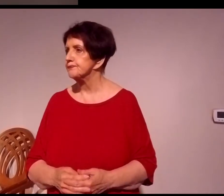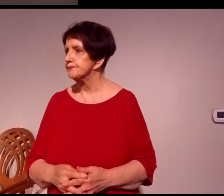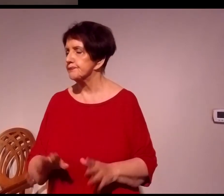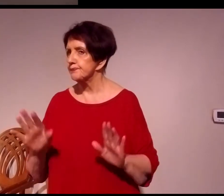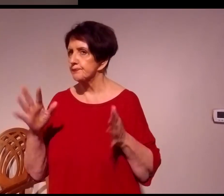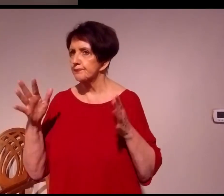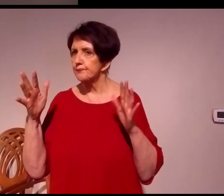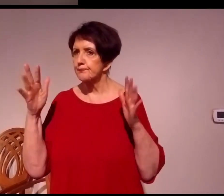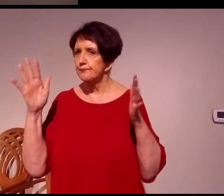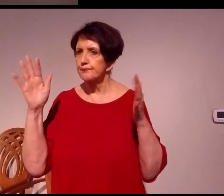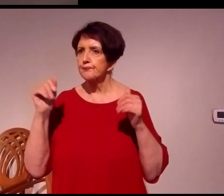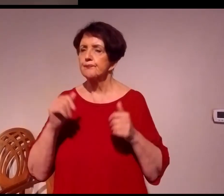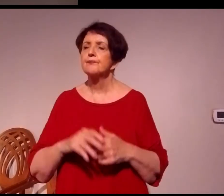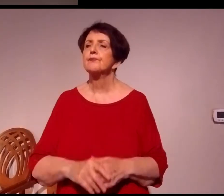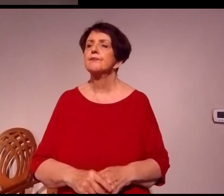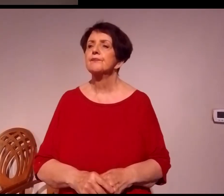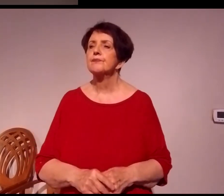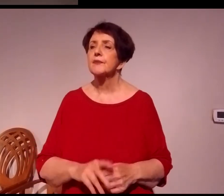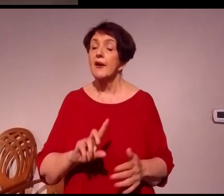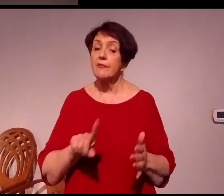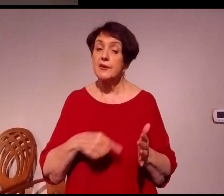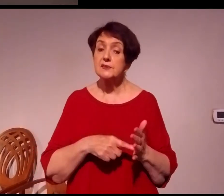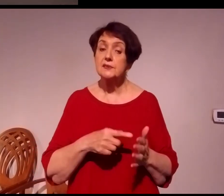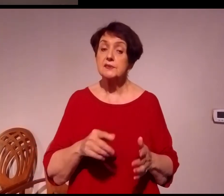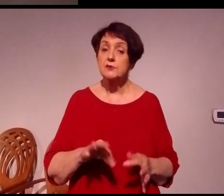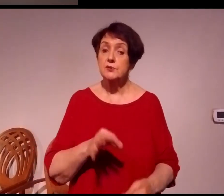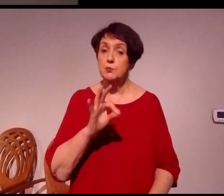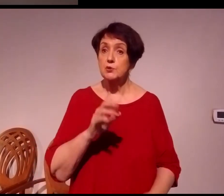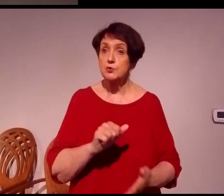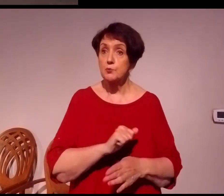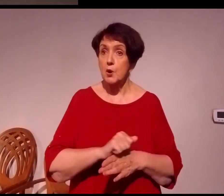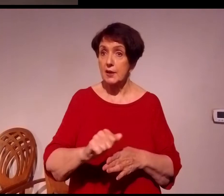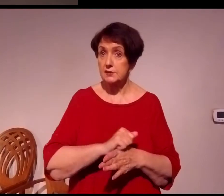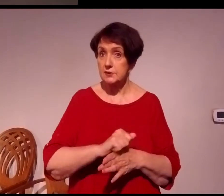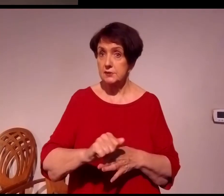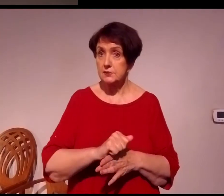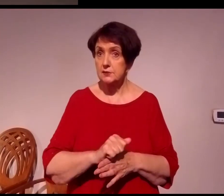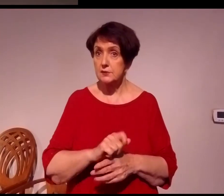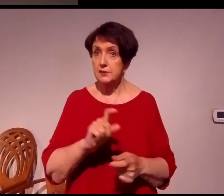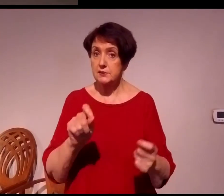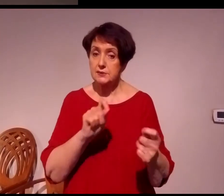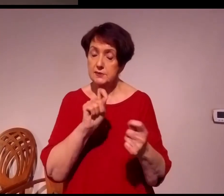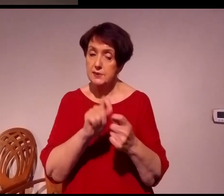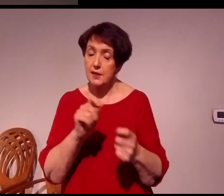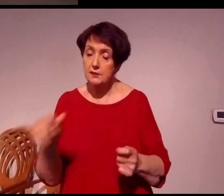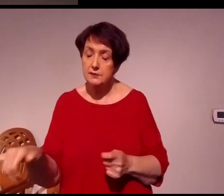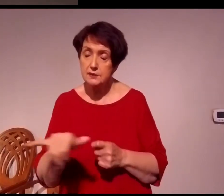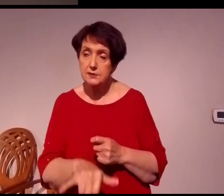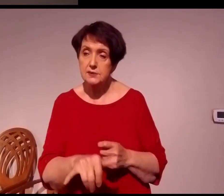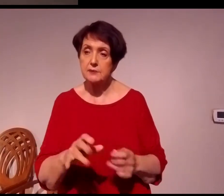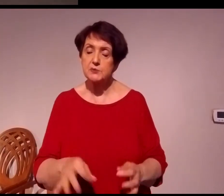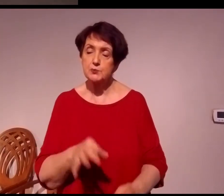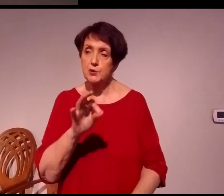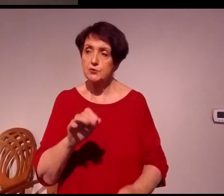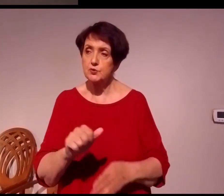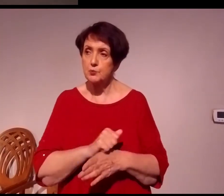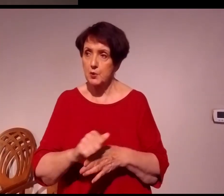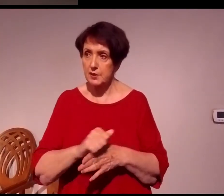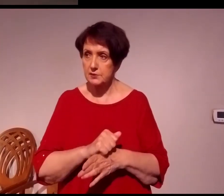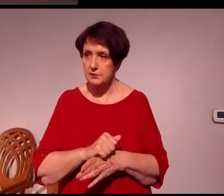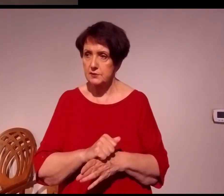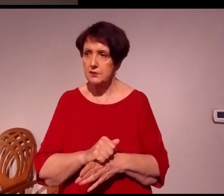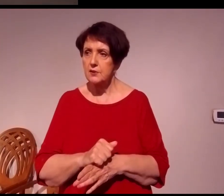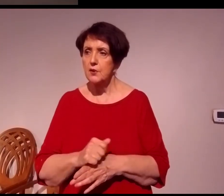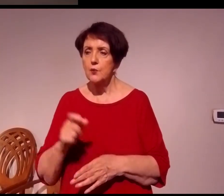thank you. And this is our spiritual practice. Do you see? It's exactly the same spiritual practice that we have to practice